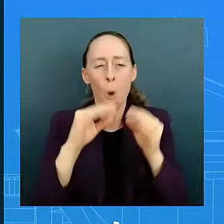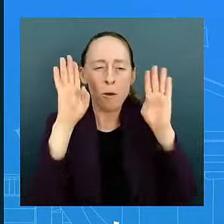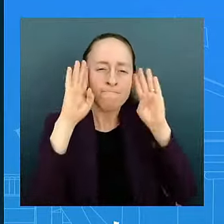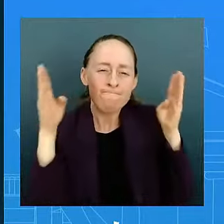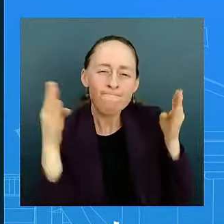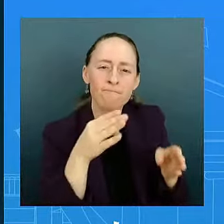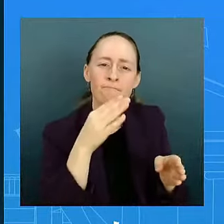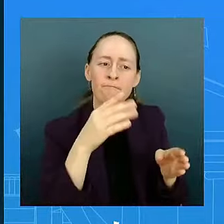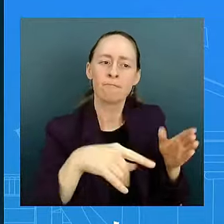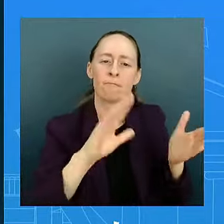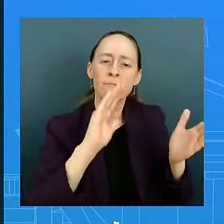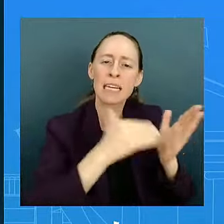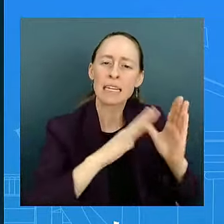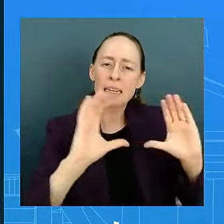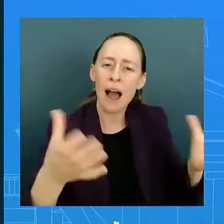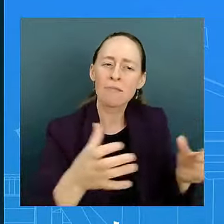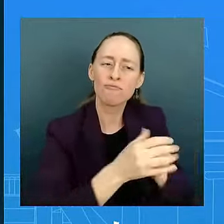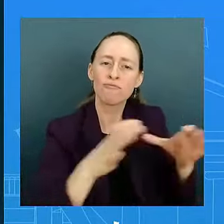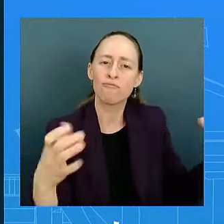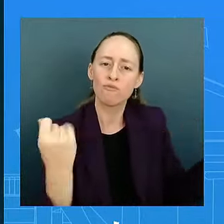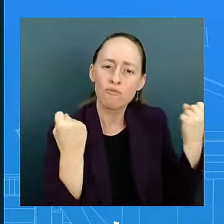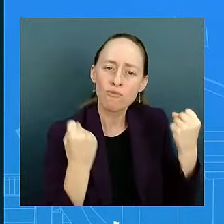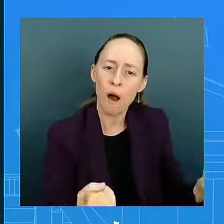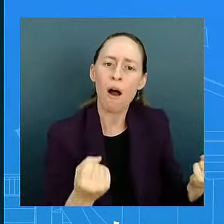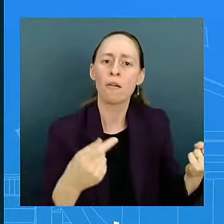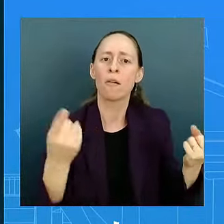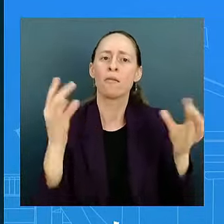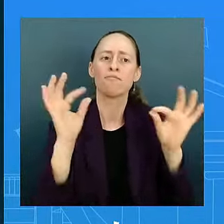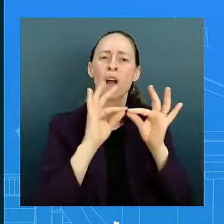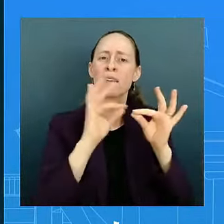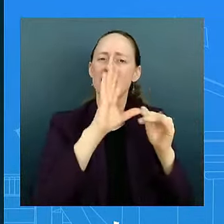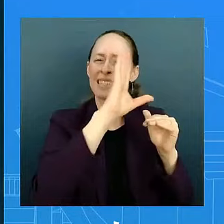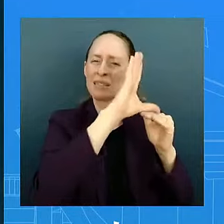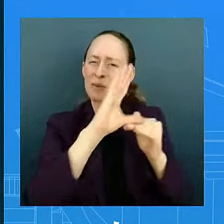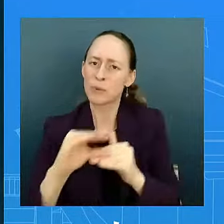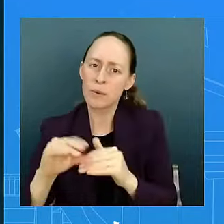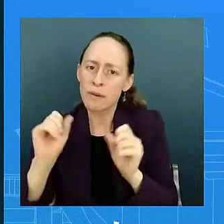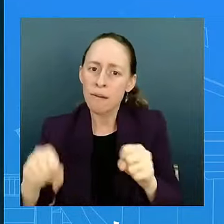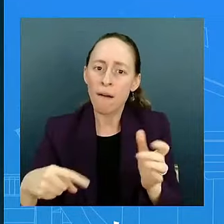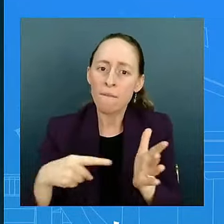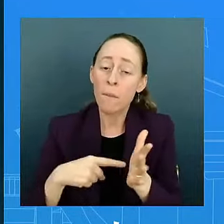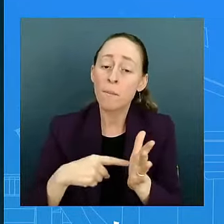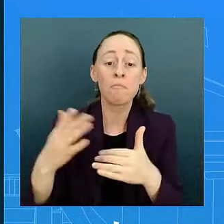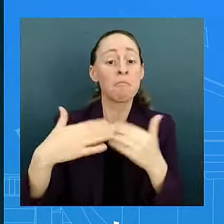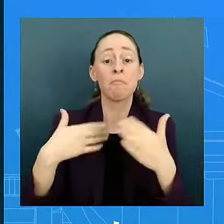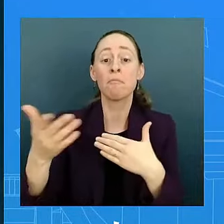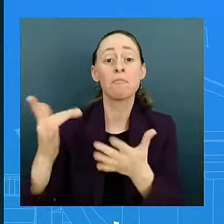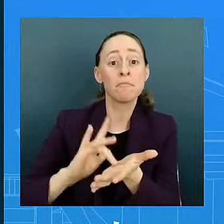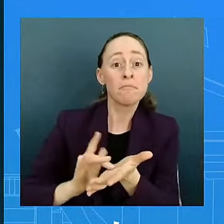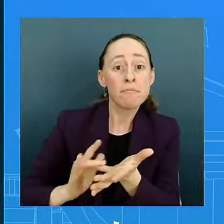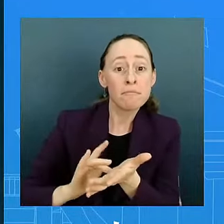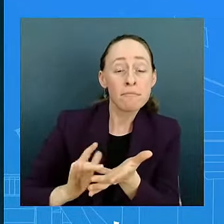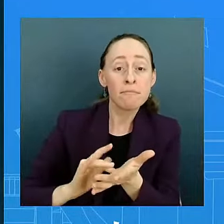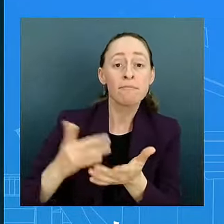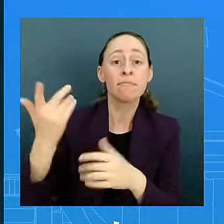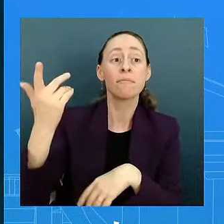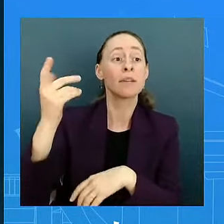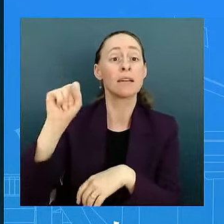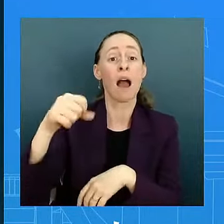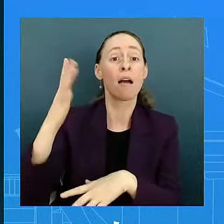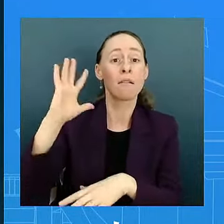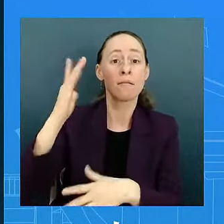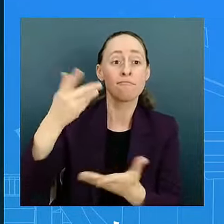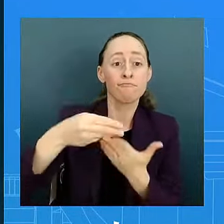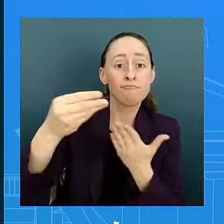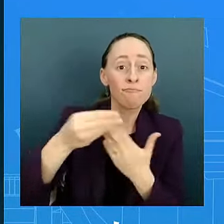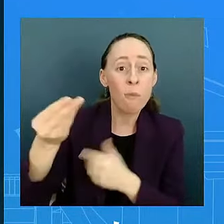to lower costs, whether it's prescription drugs, building homes that are affordable for folks, and taking on price gouging. It's very